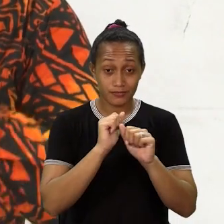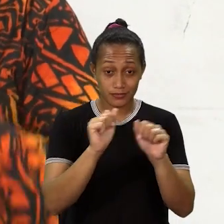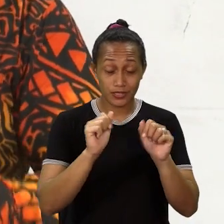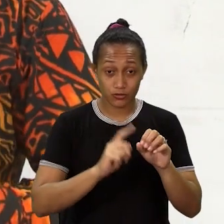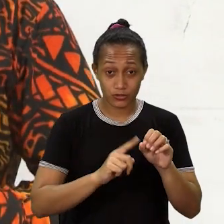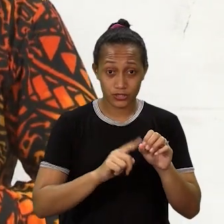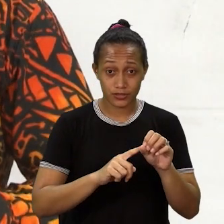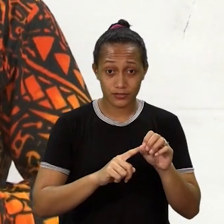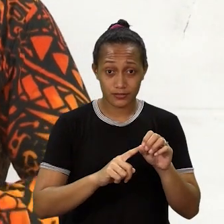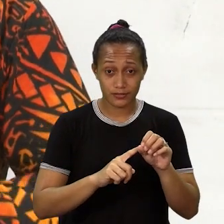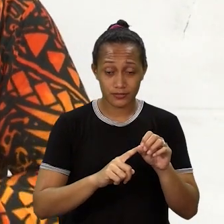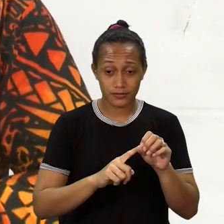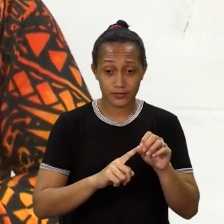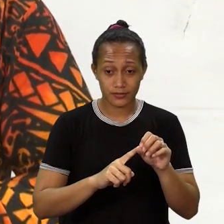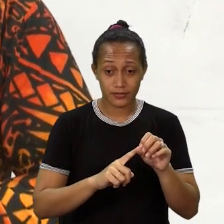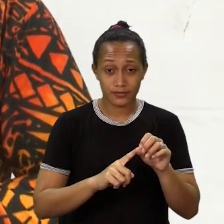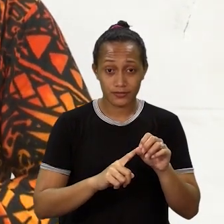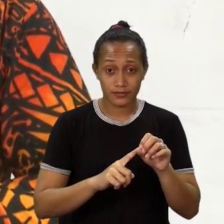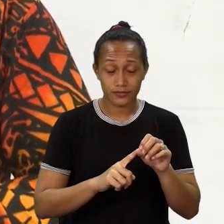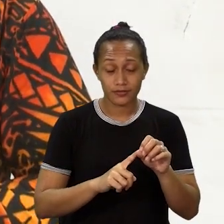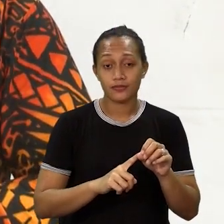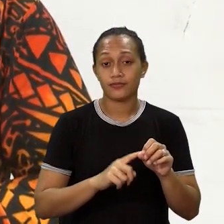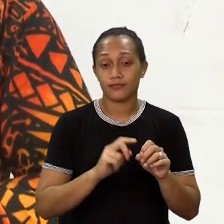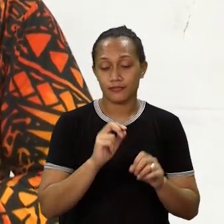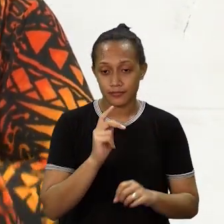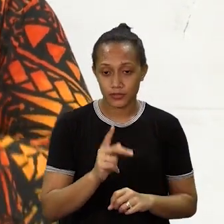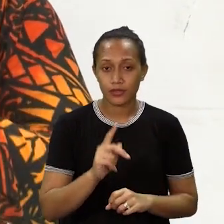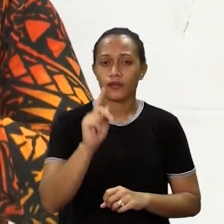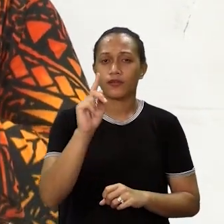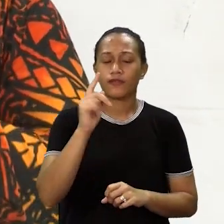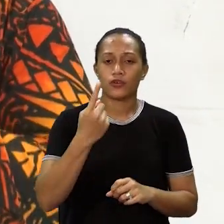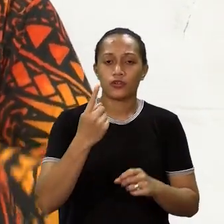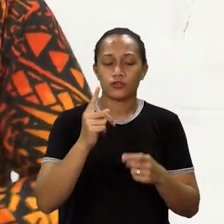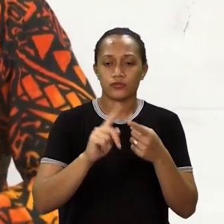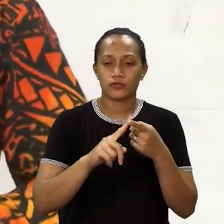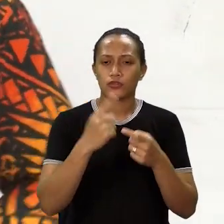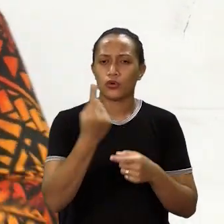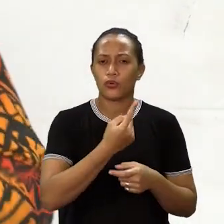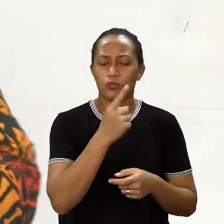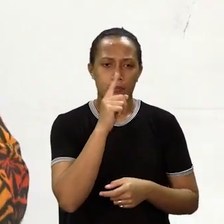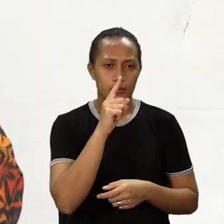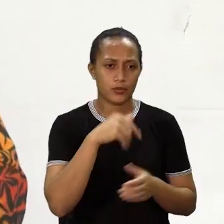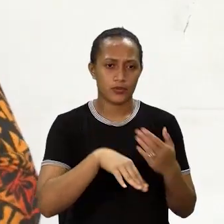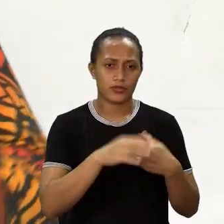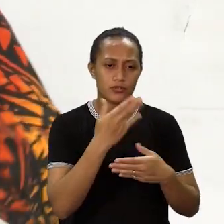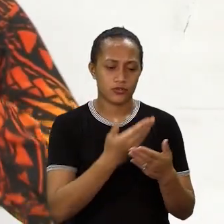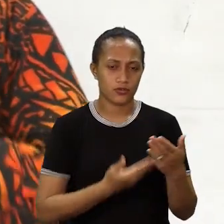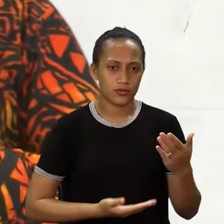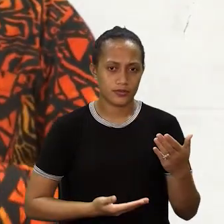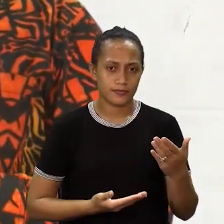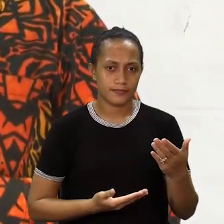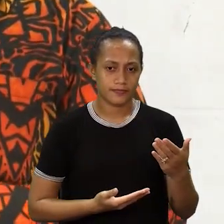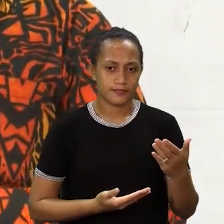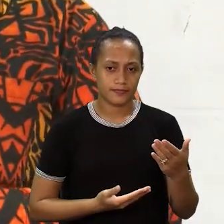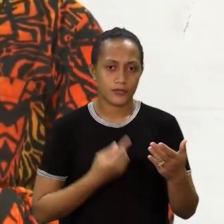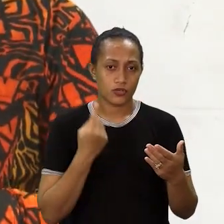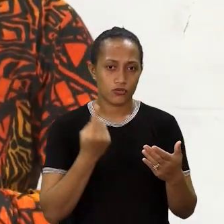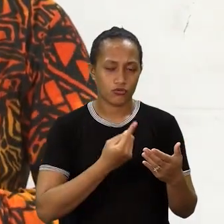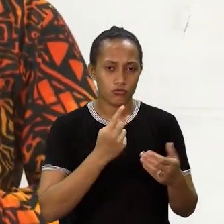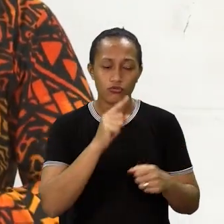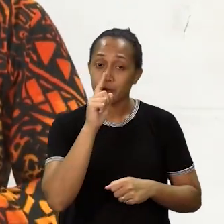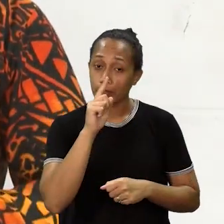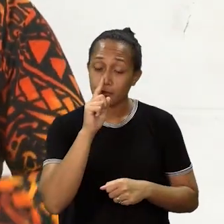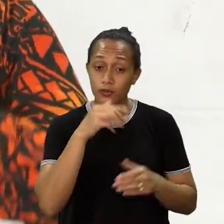Right, did you write an answer to our questions this morning? Right. The first one is, who are the people in the